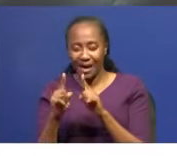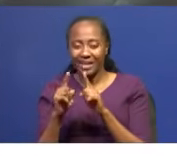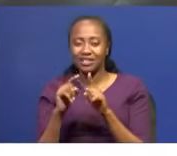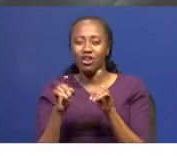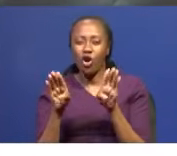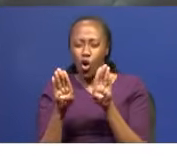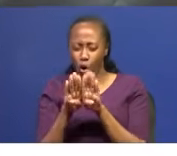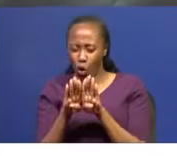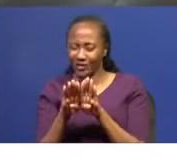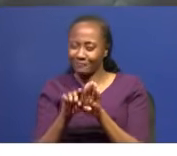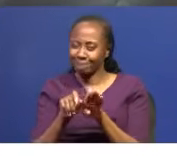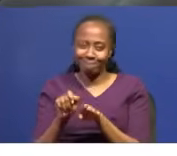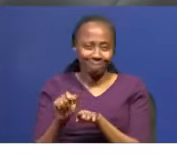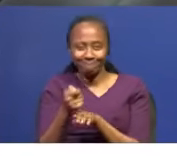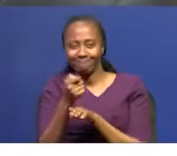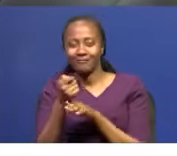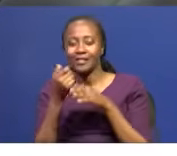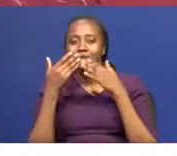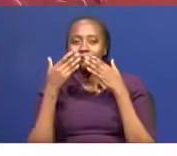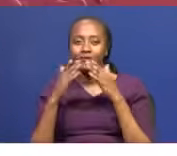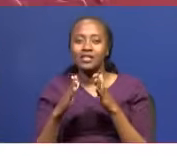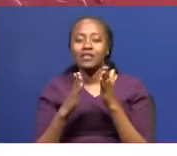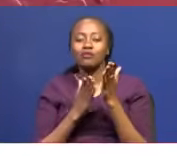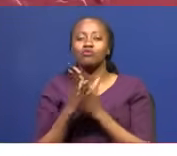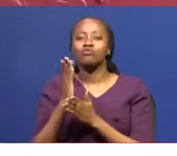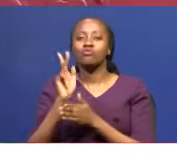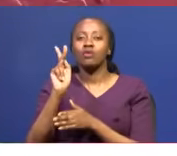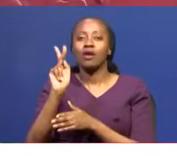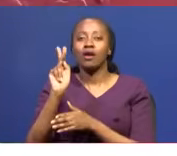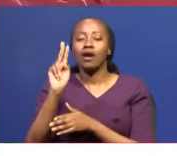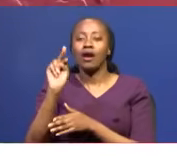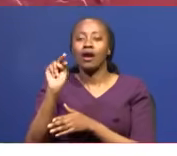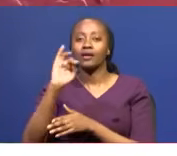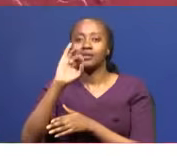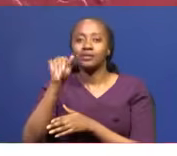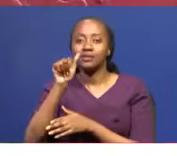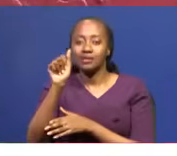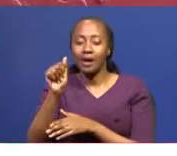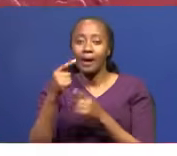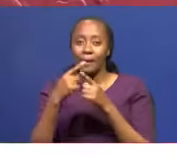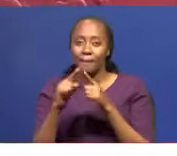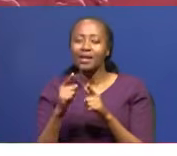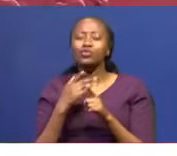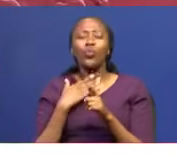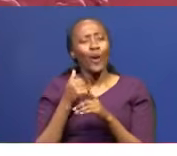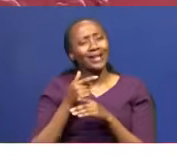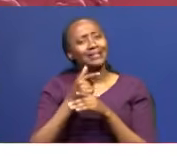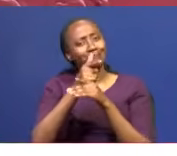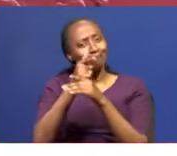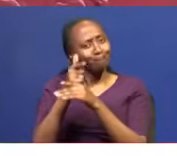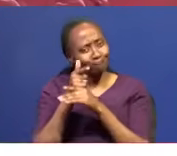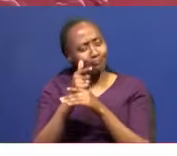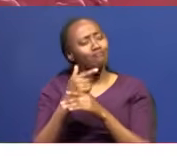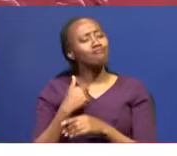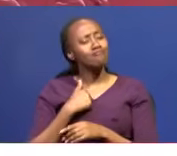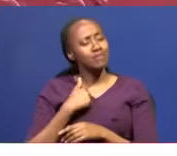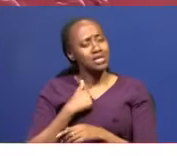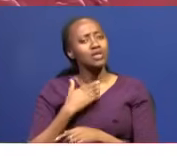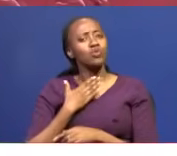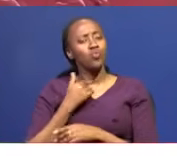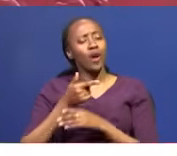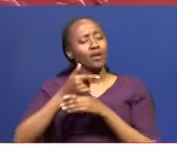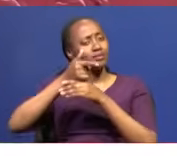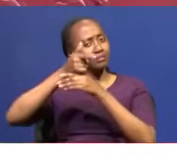request by the Inspector General of Police, Douglas Kanja. I would suggest that we do it in camera, considering